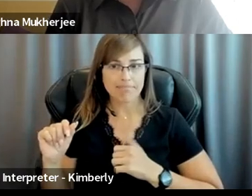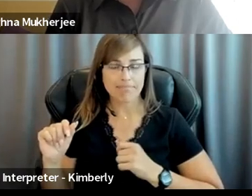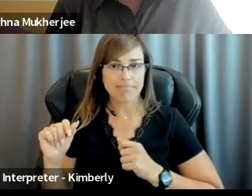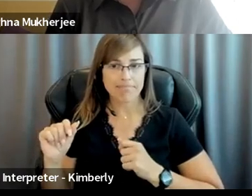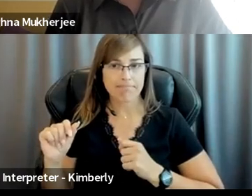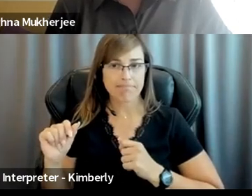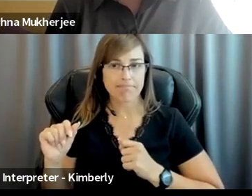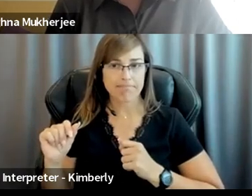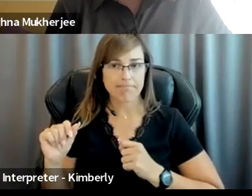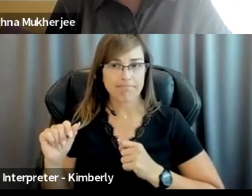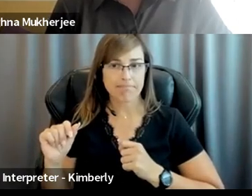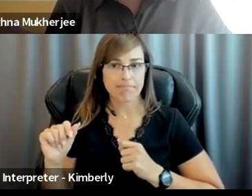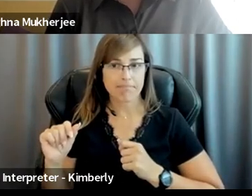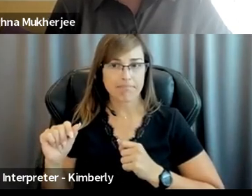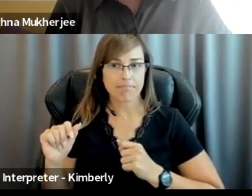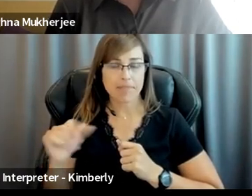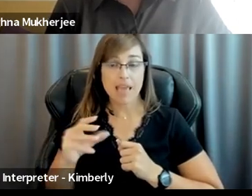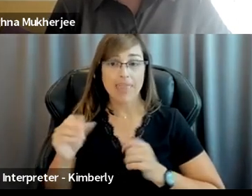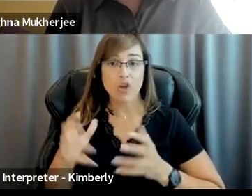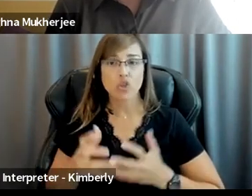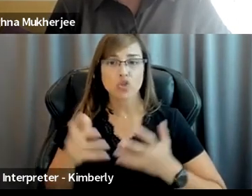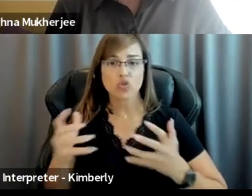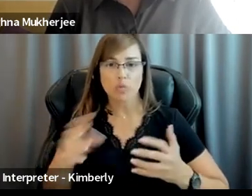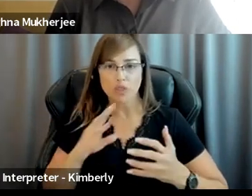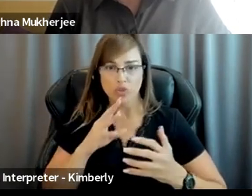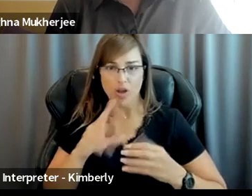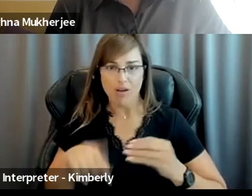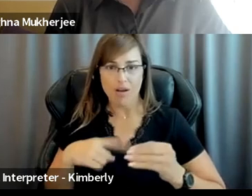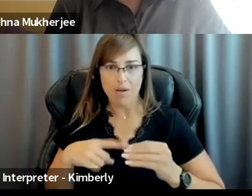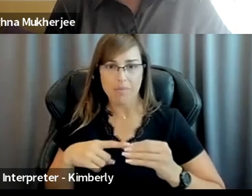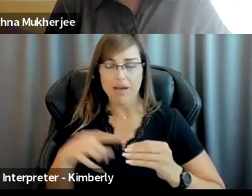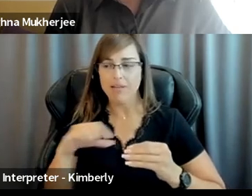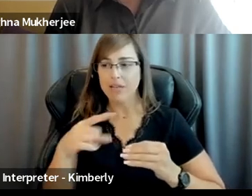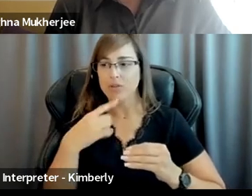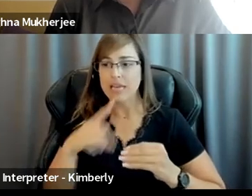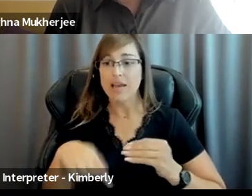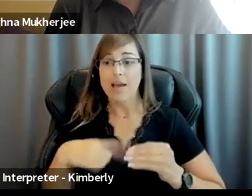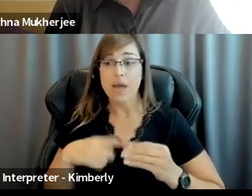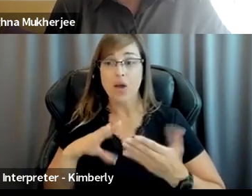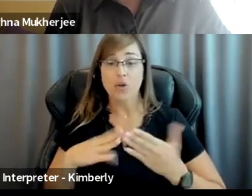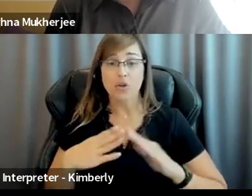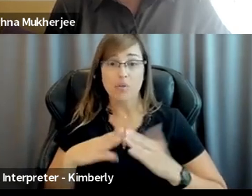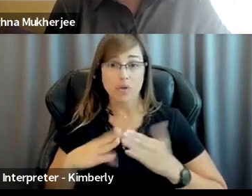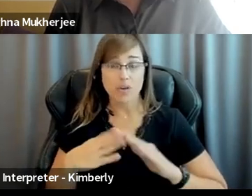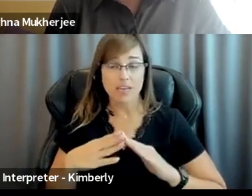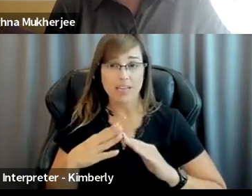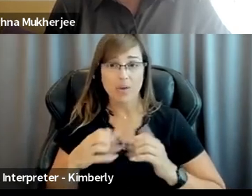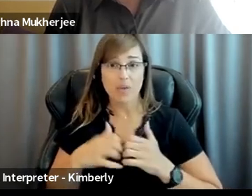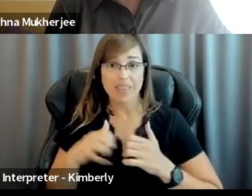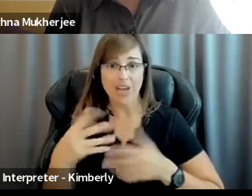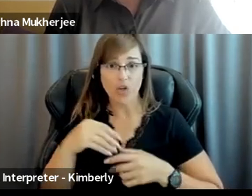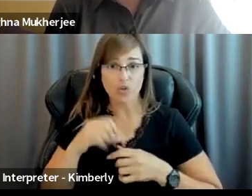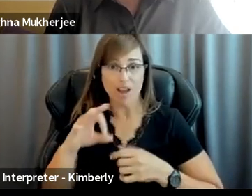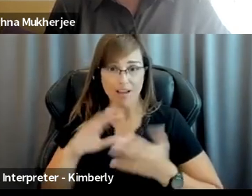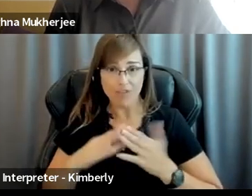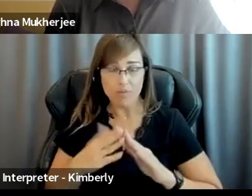And there's just so much talk about, like you said, about the community and without inclusion of the community. And I